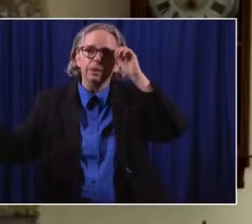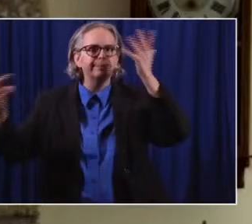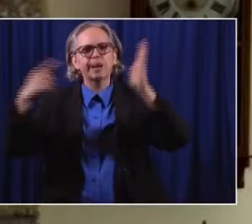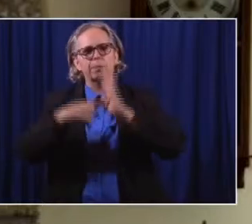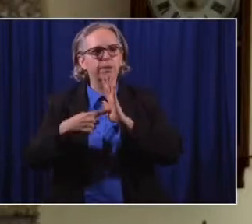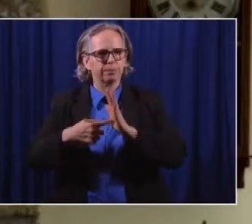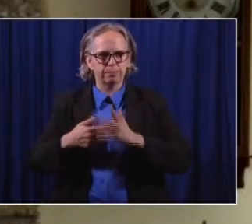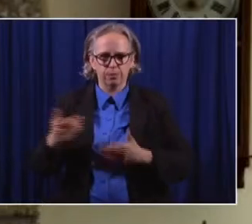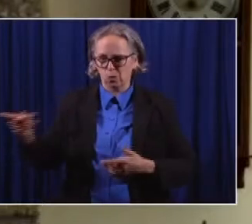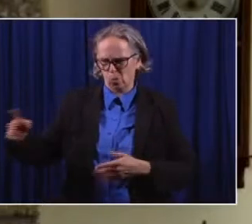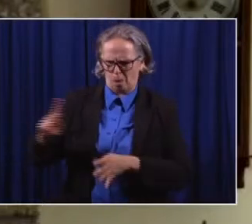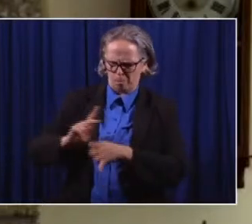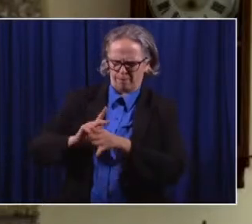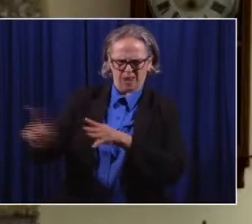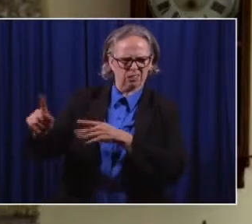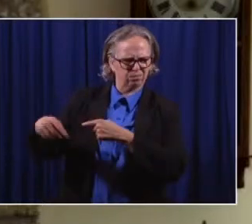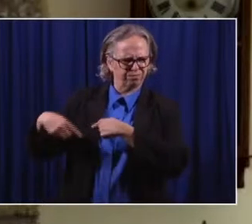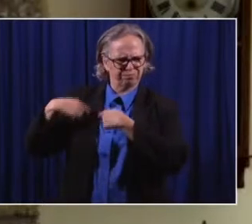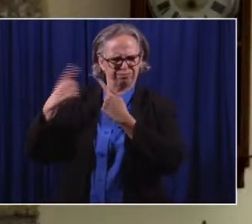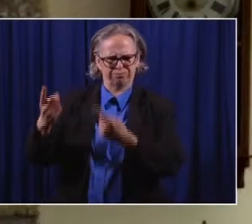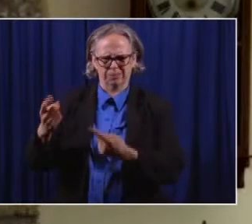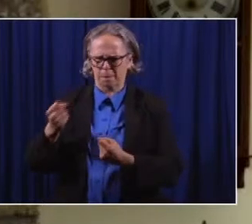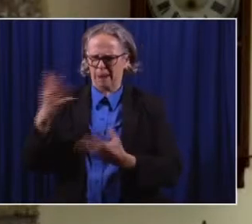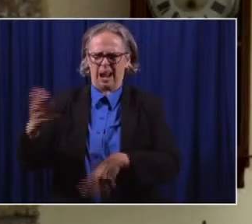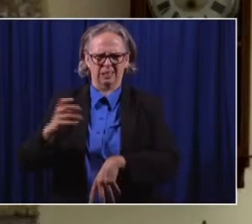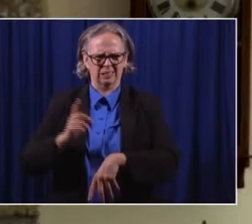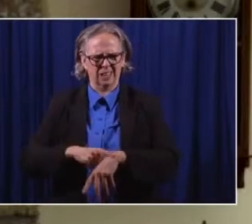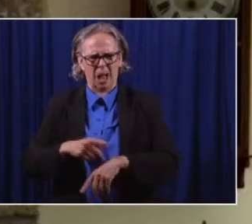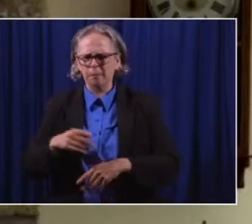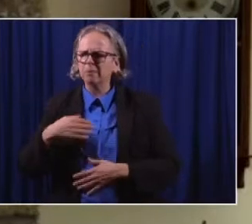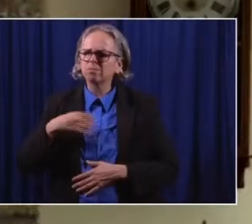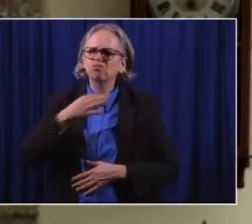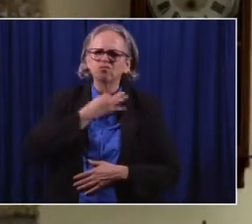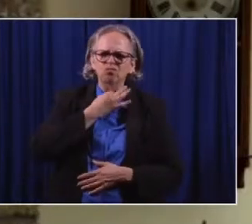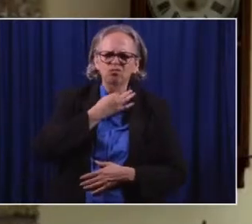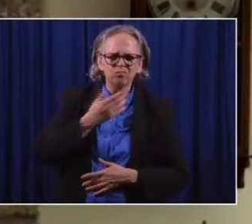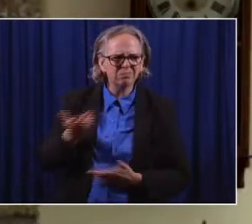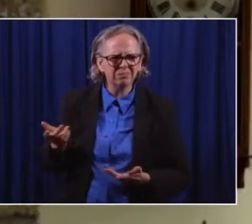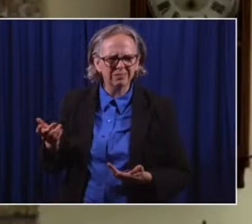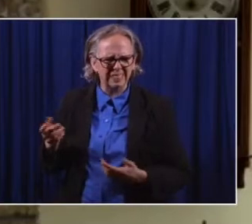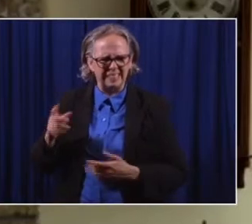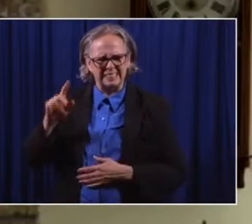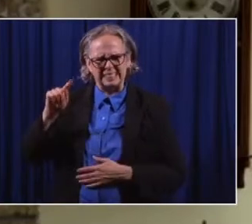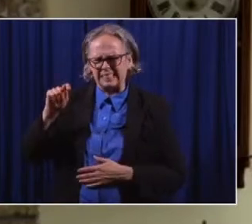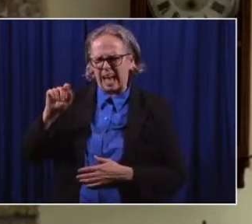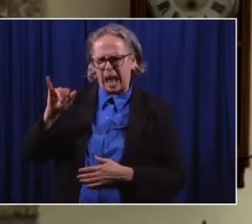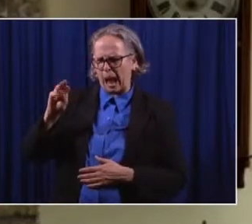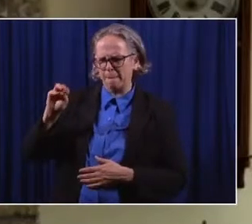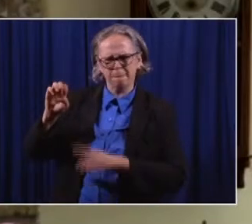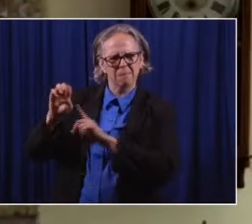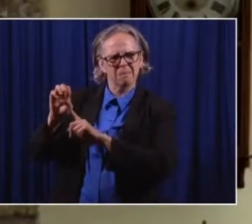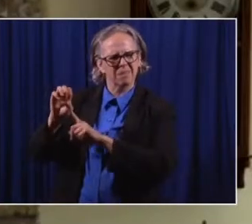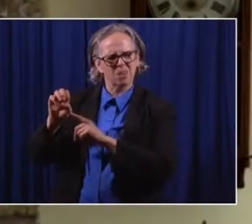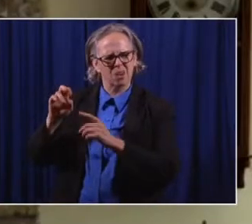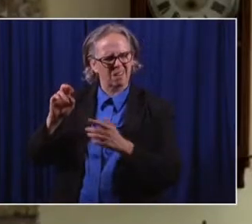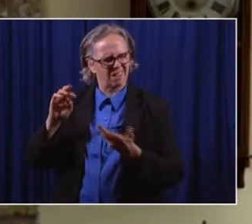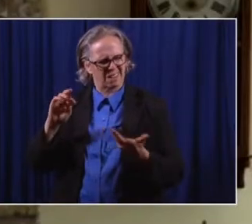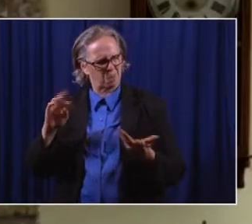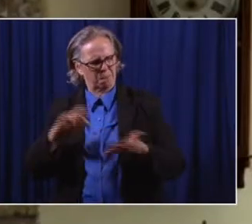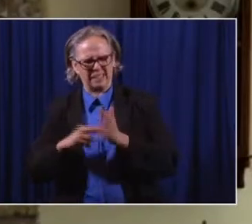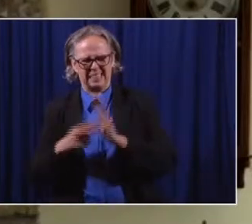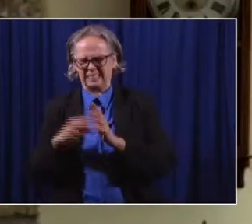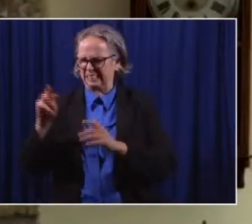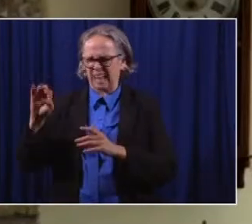times, explain to me the factor of time, how long it might be exposed to somebody. How does